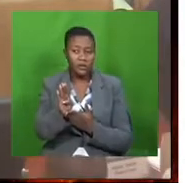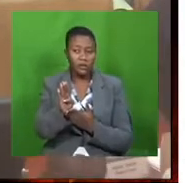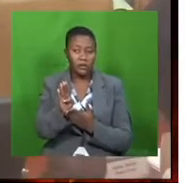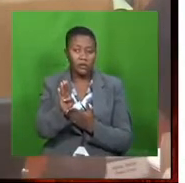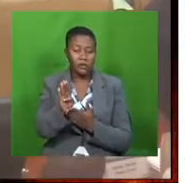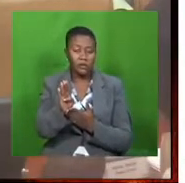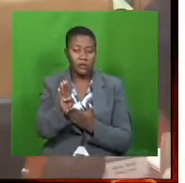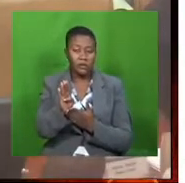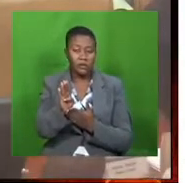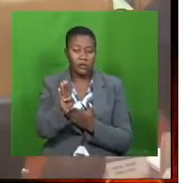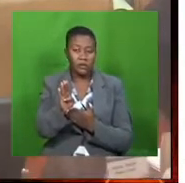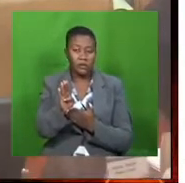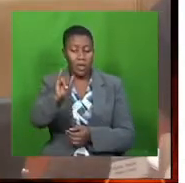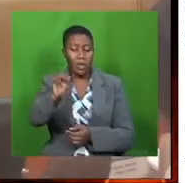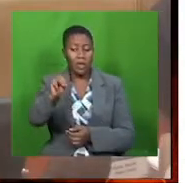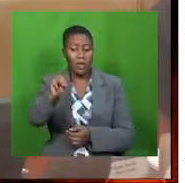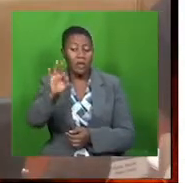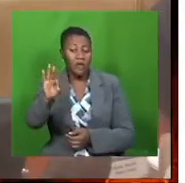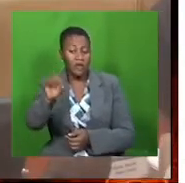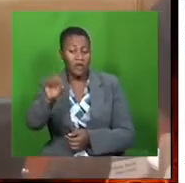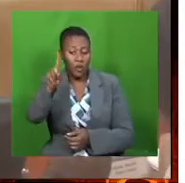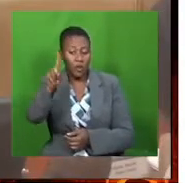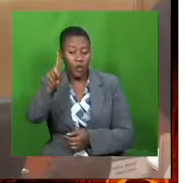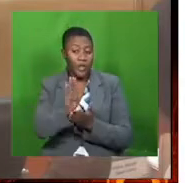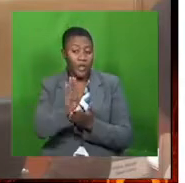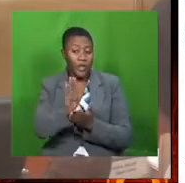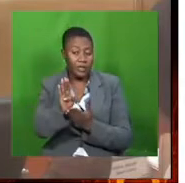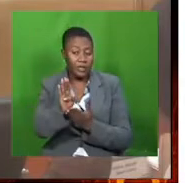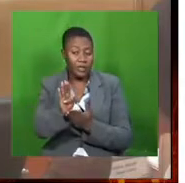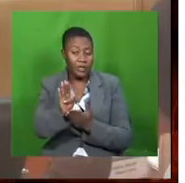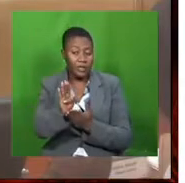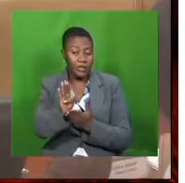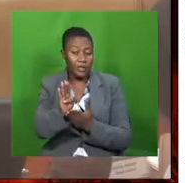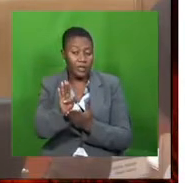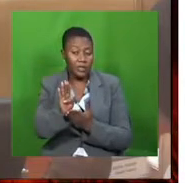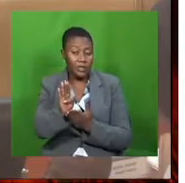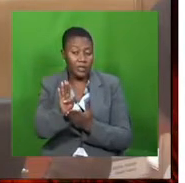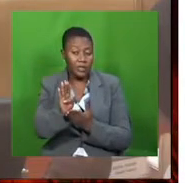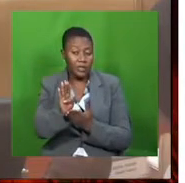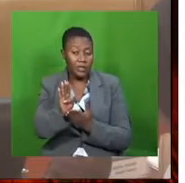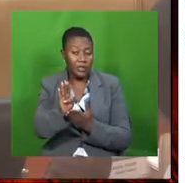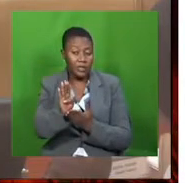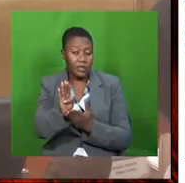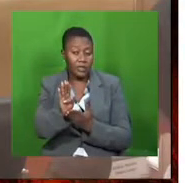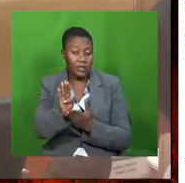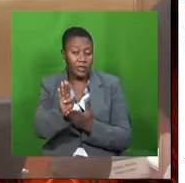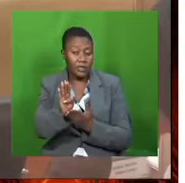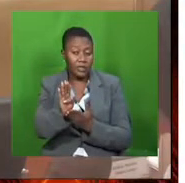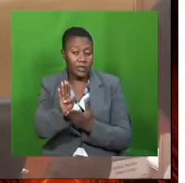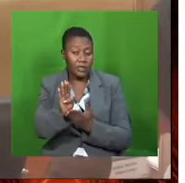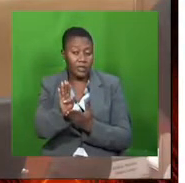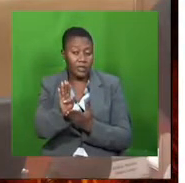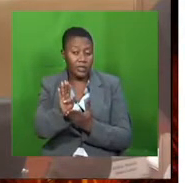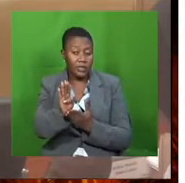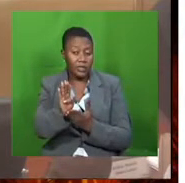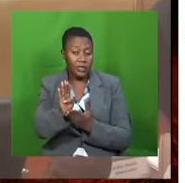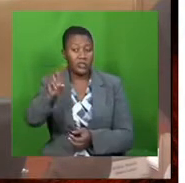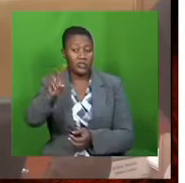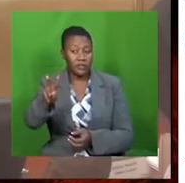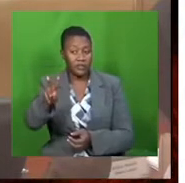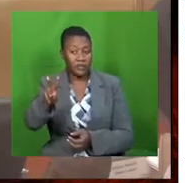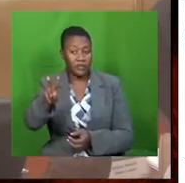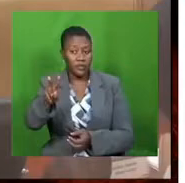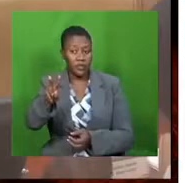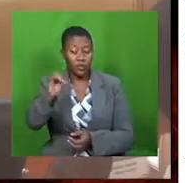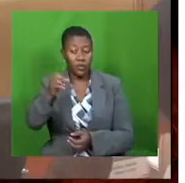yeah. Aha, Unia Bema, Crocro Akama. And on also the idea of say, oh no, I can't committee no because our health committee so.